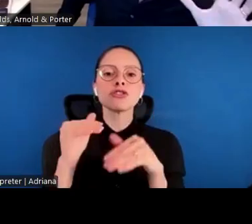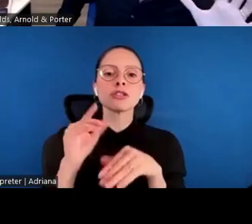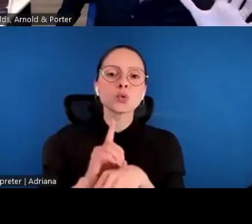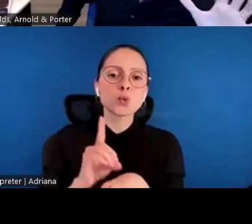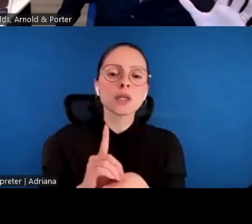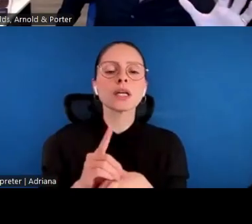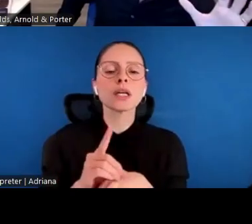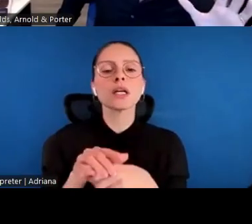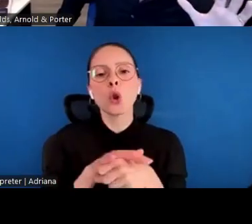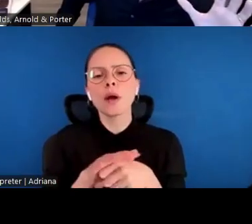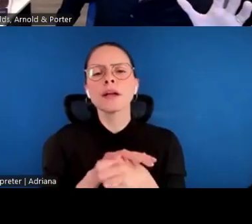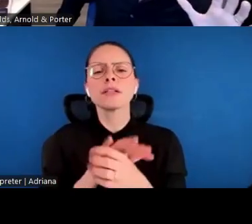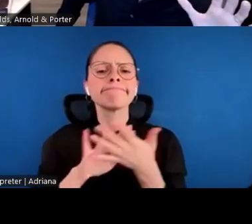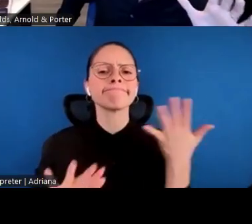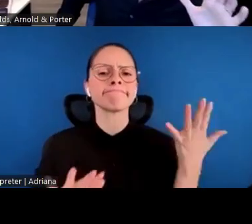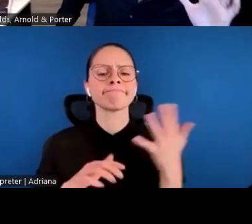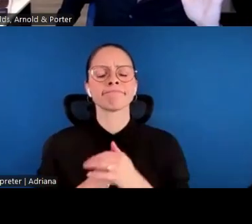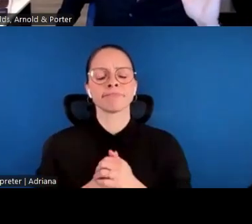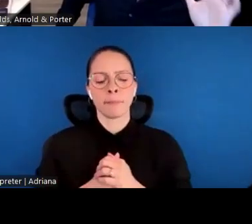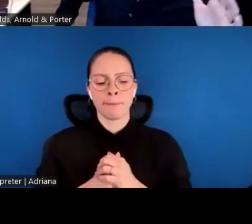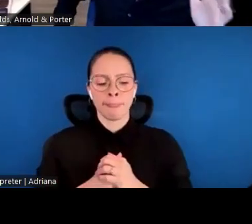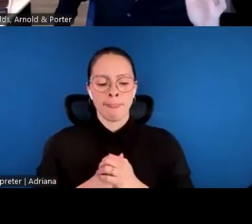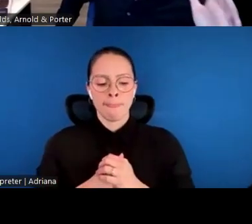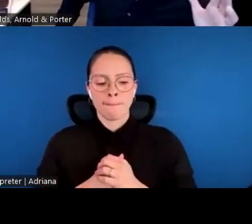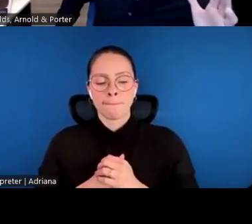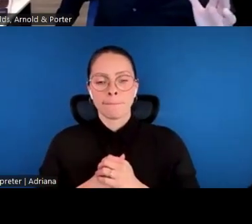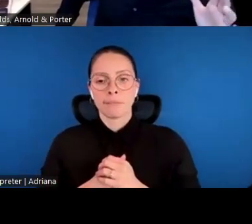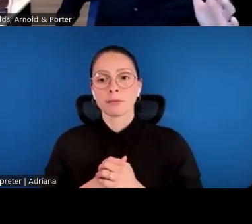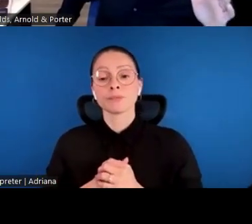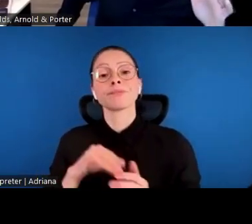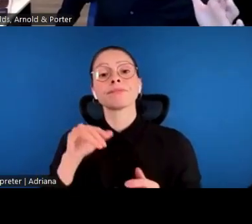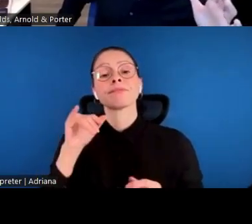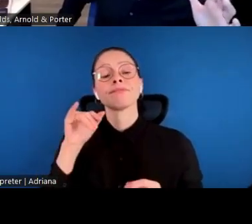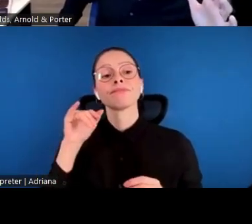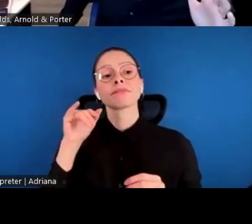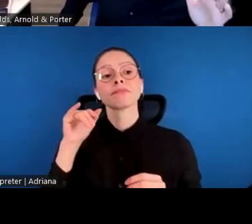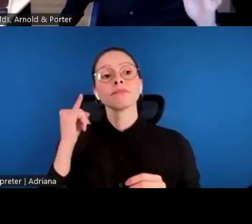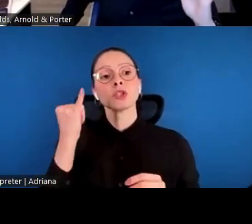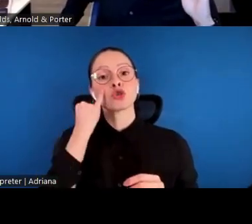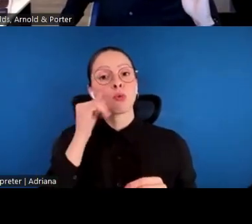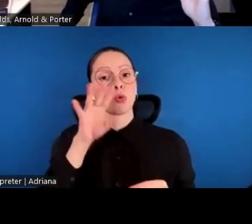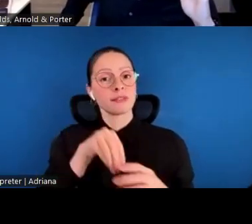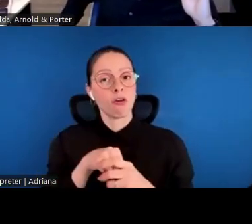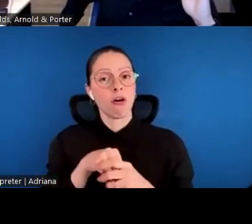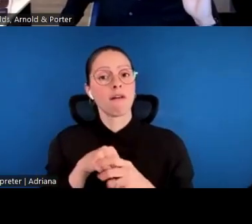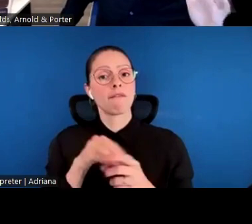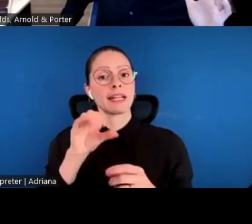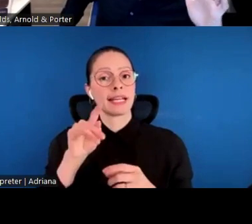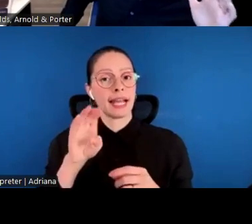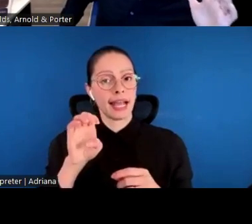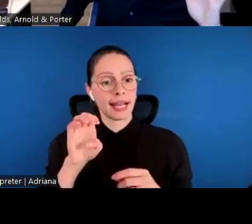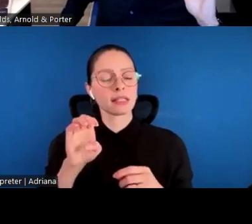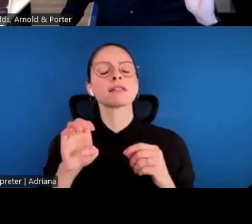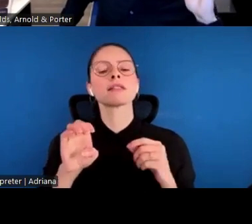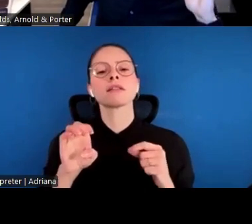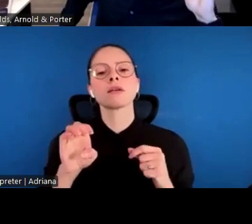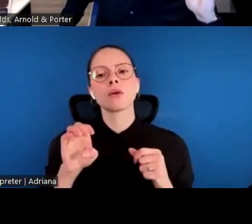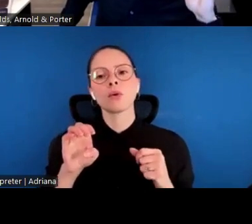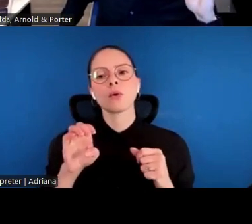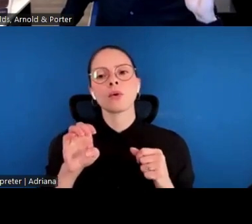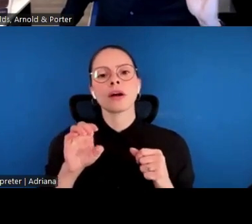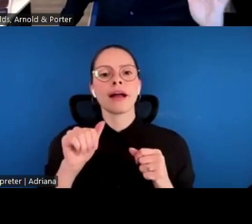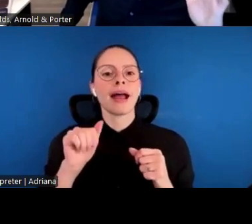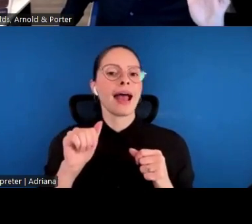location, things along those lines. So if you get a case or you're involved in a case in which ADCEPs